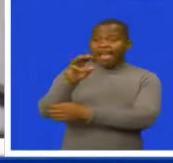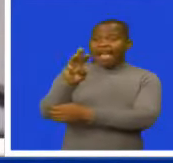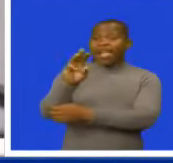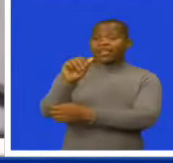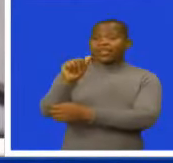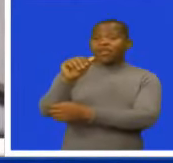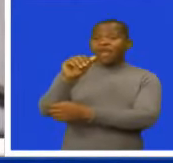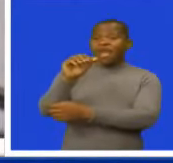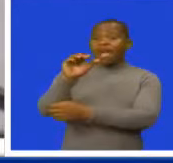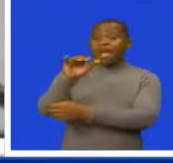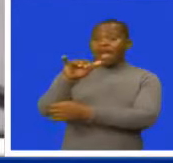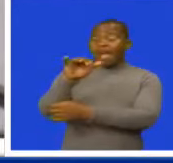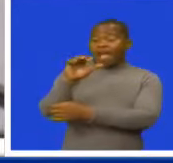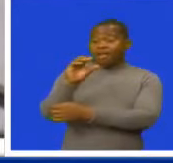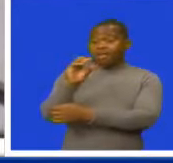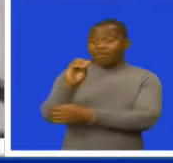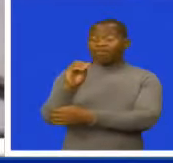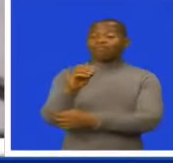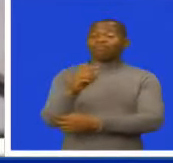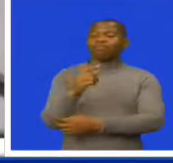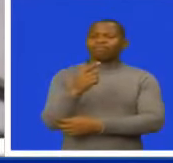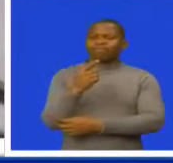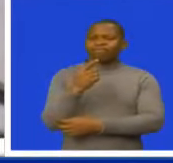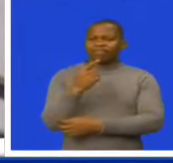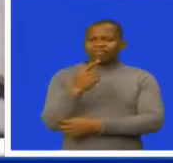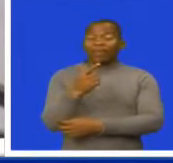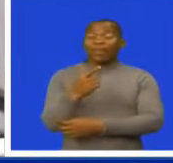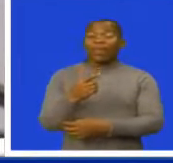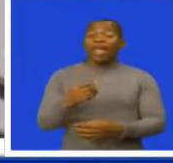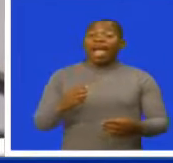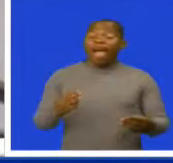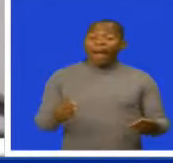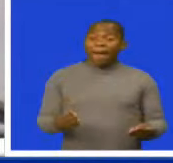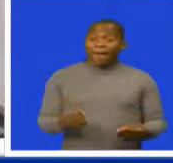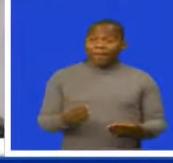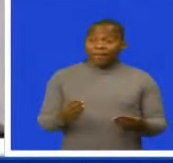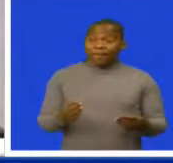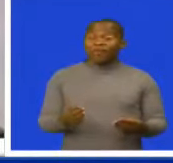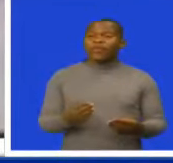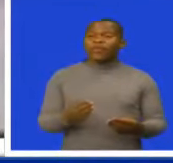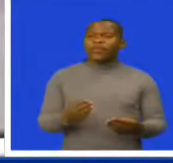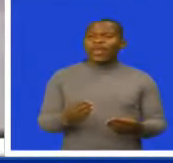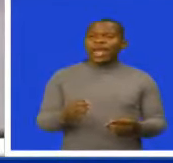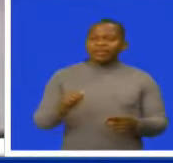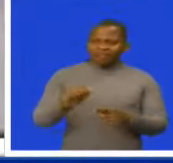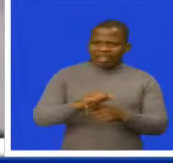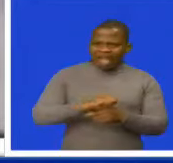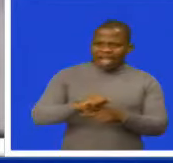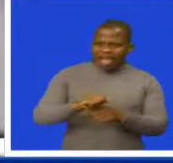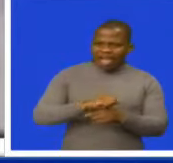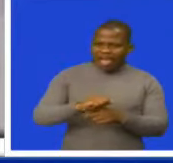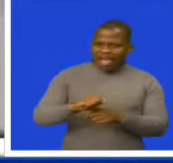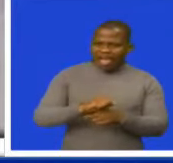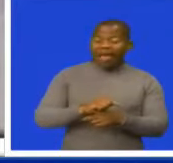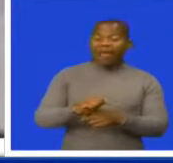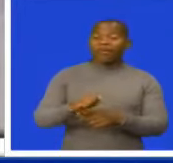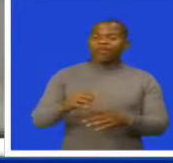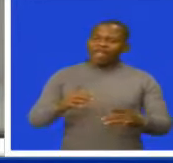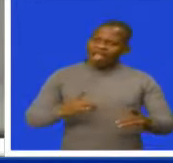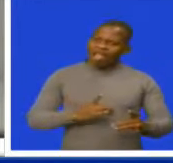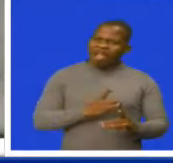bangemakhulu lamathathu nemashumi lamabili nakuthathu lese baqeqeshiwe